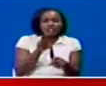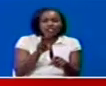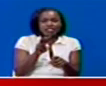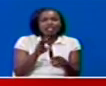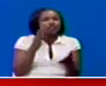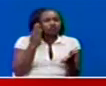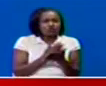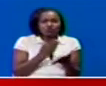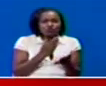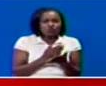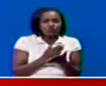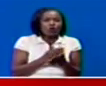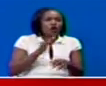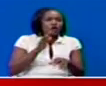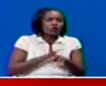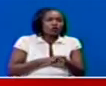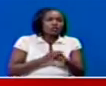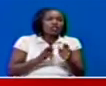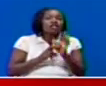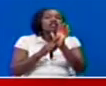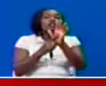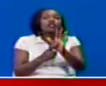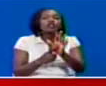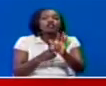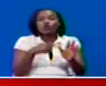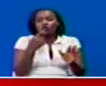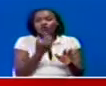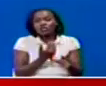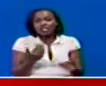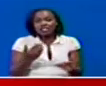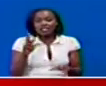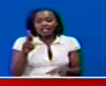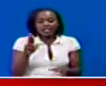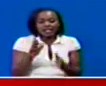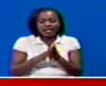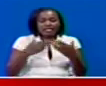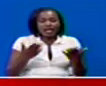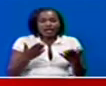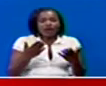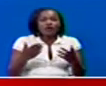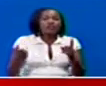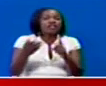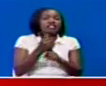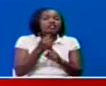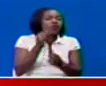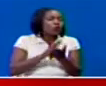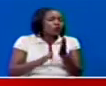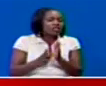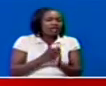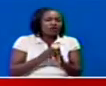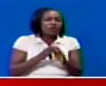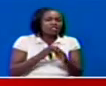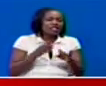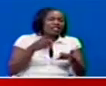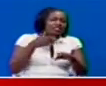true and credible reflection of who our children are and how they scored. Without leakage, without